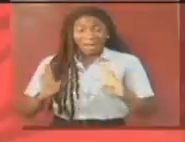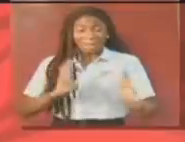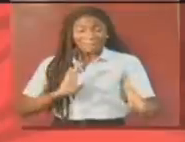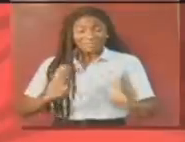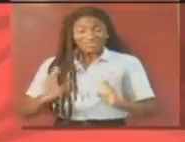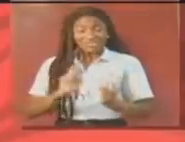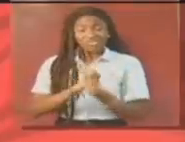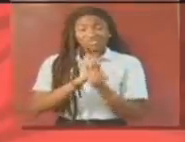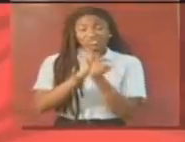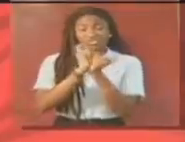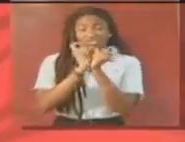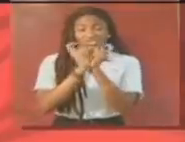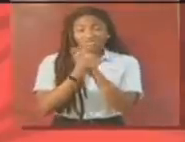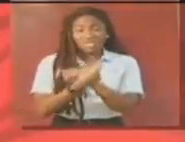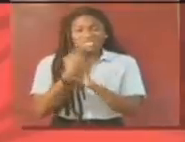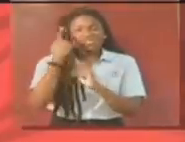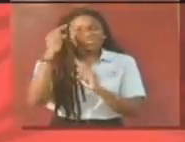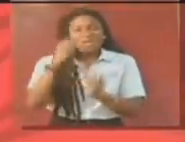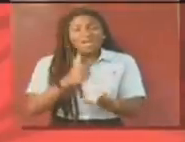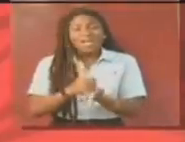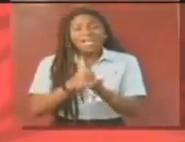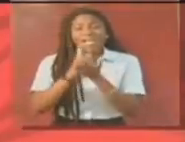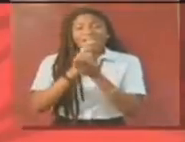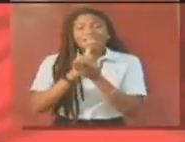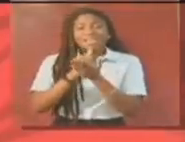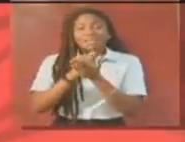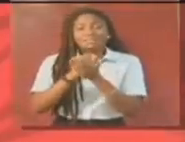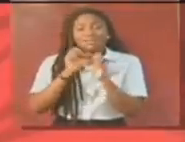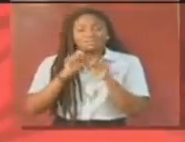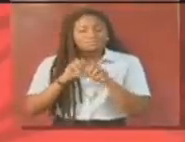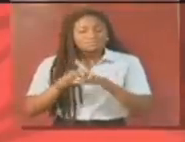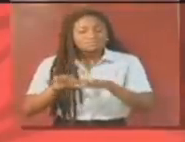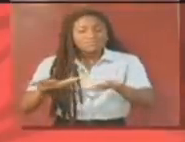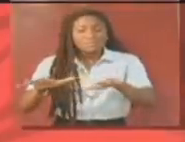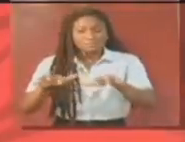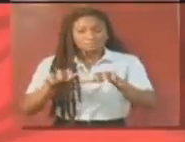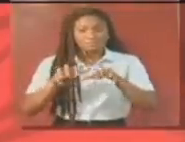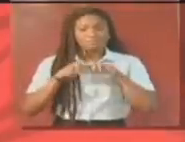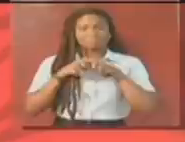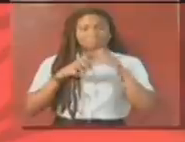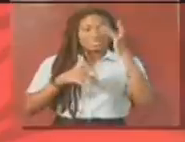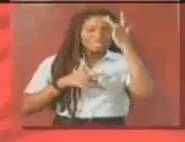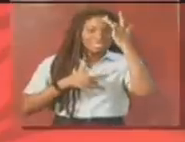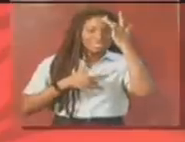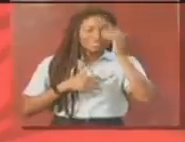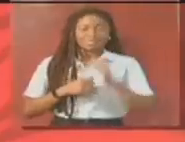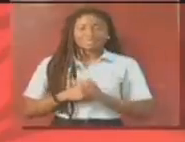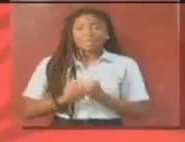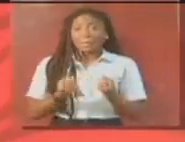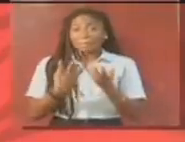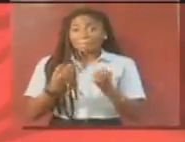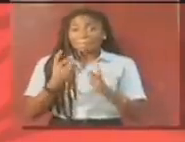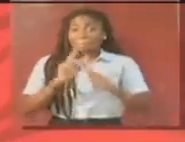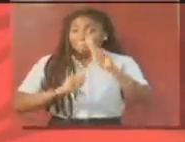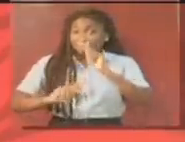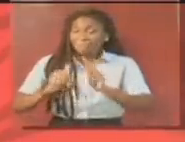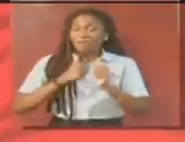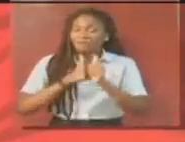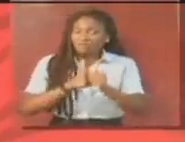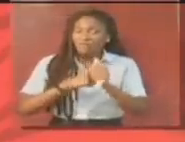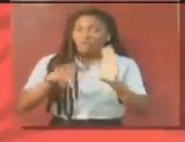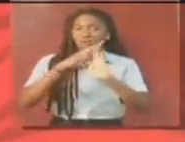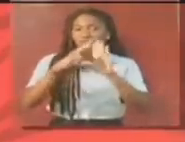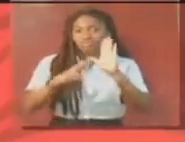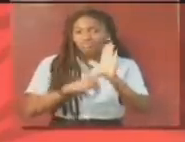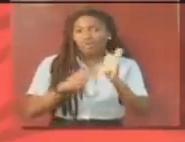prevent the spread of the virus. Now, many of us have been complying with the public health prevention measures, and this is commendable.